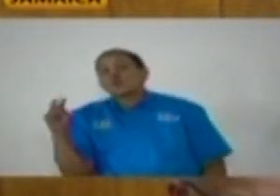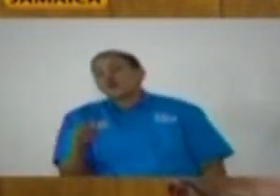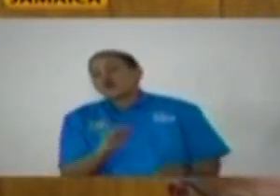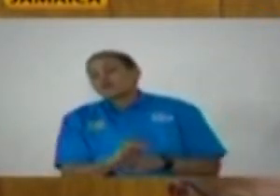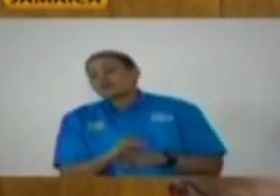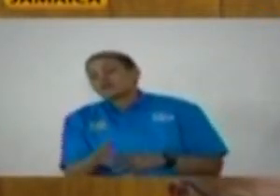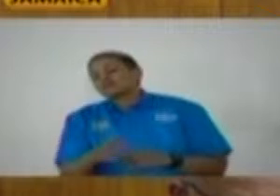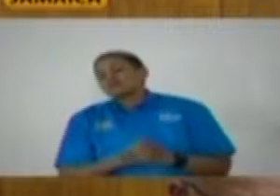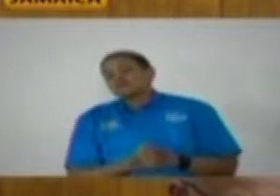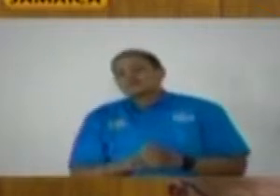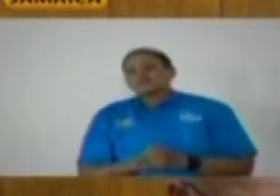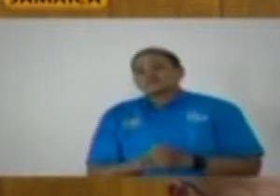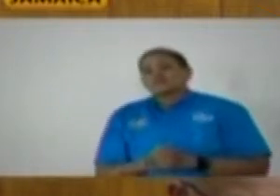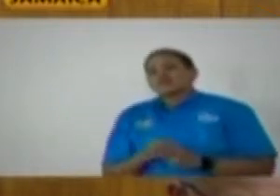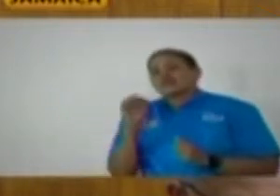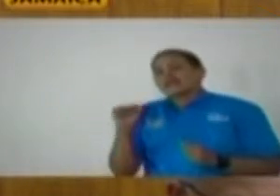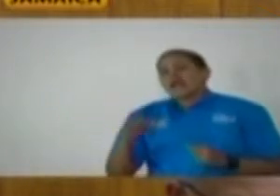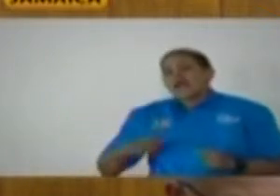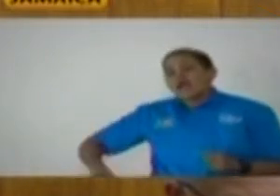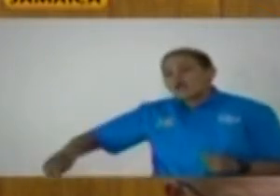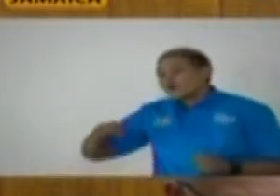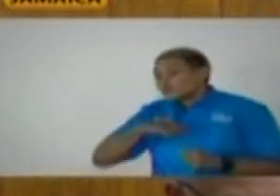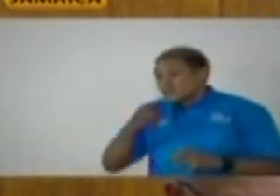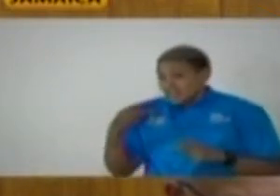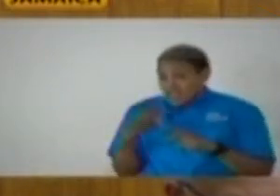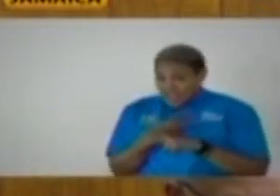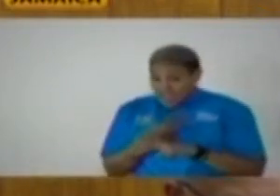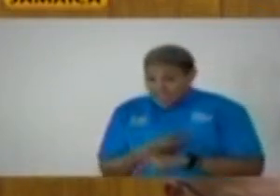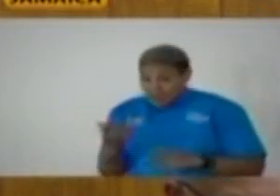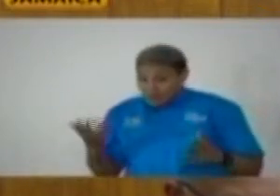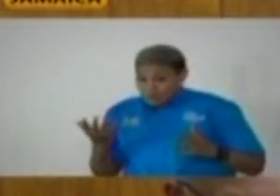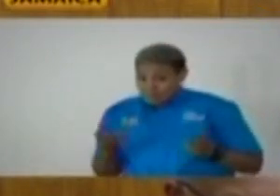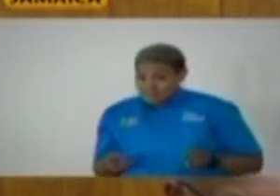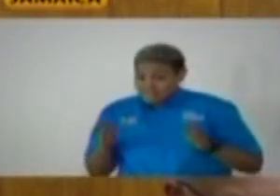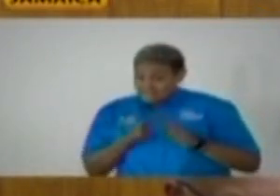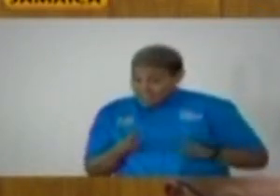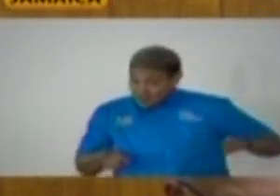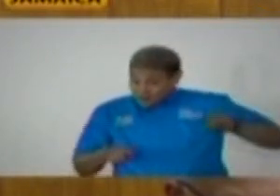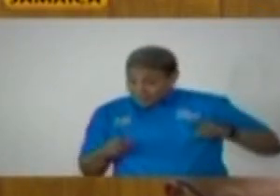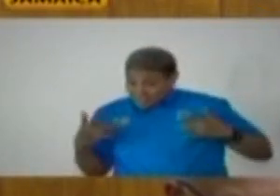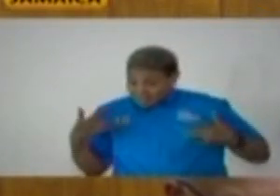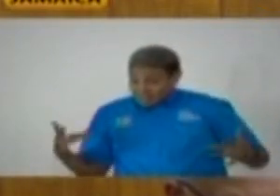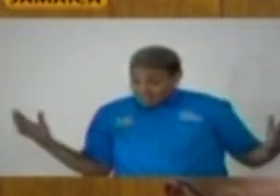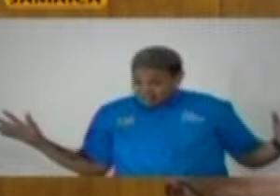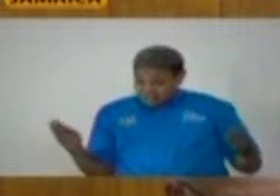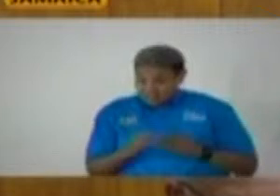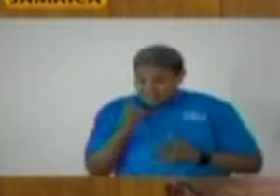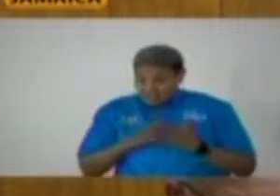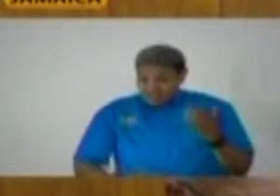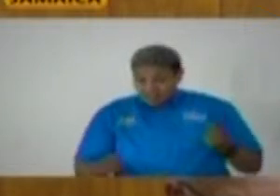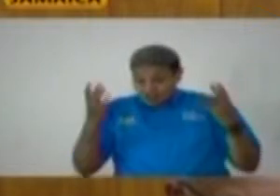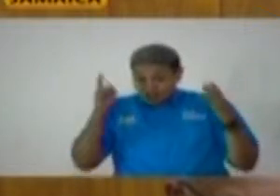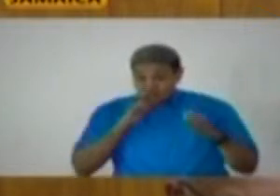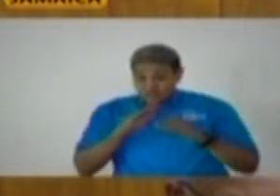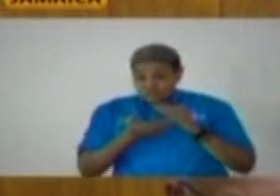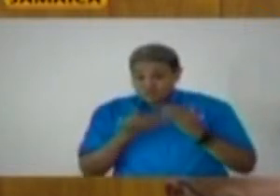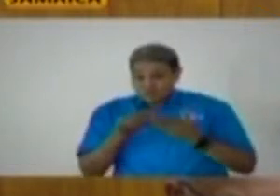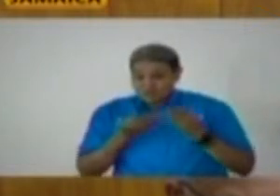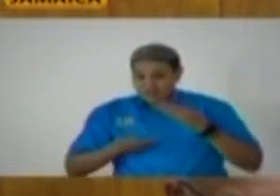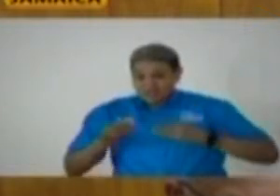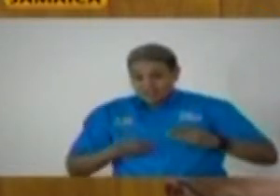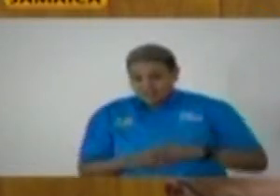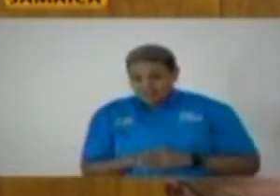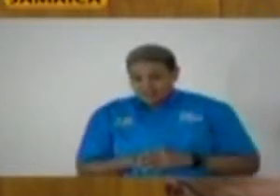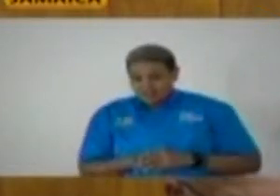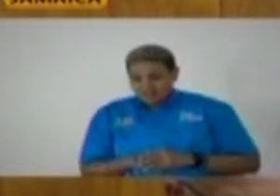Minister, can we calculate what the value of those events are to the Jamaican economy?